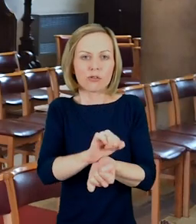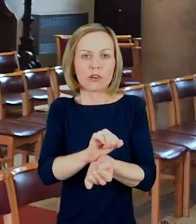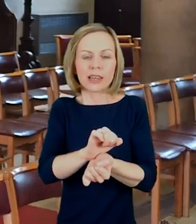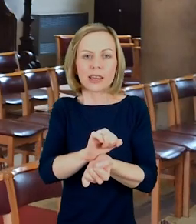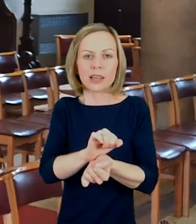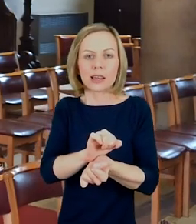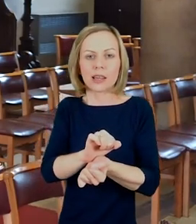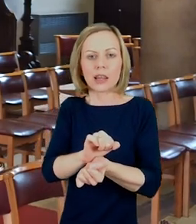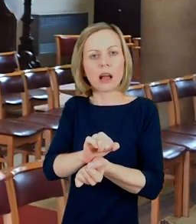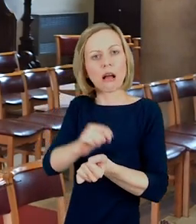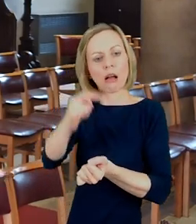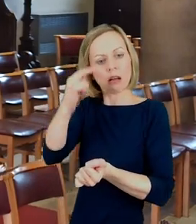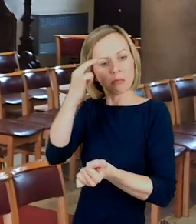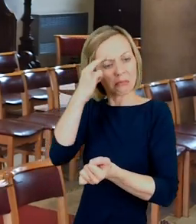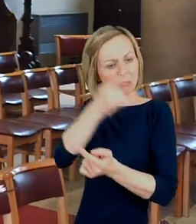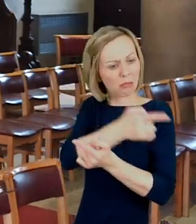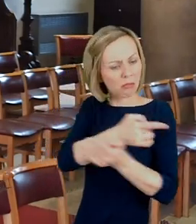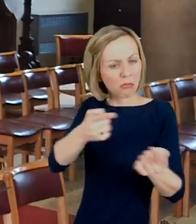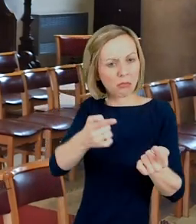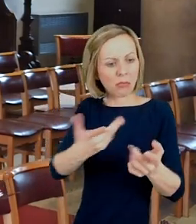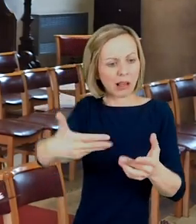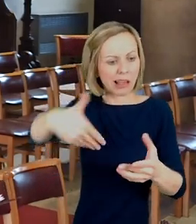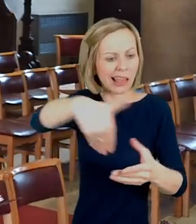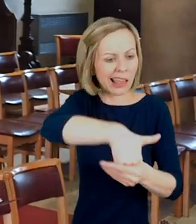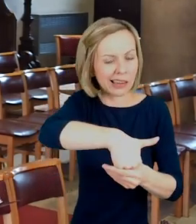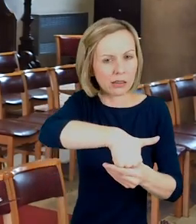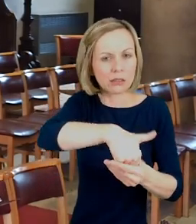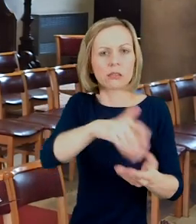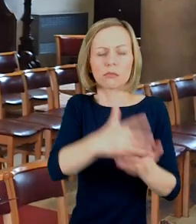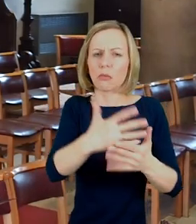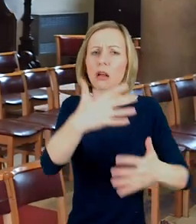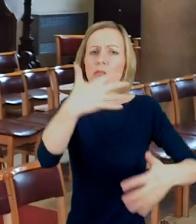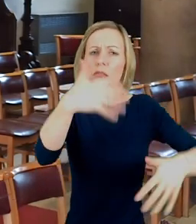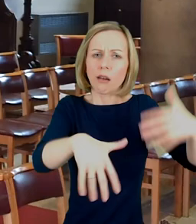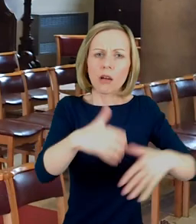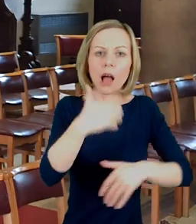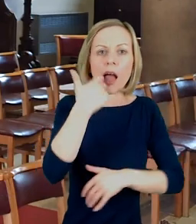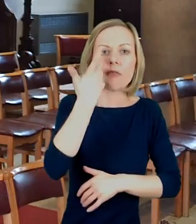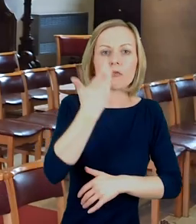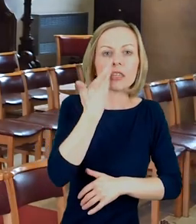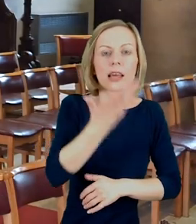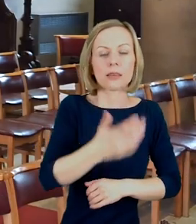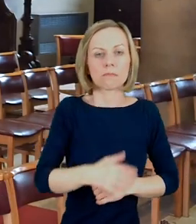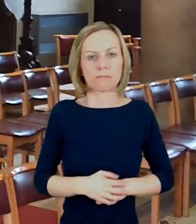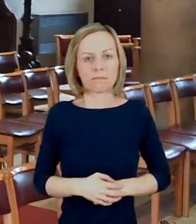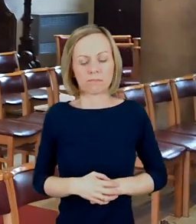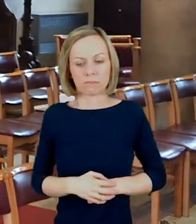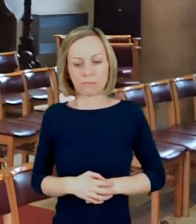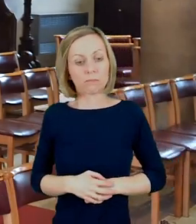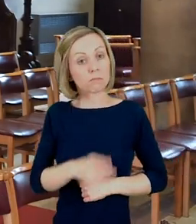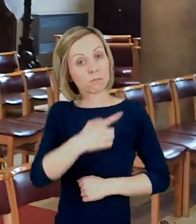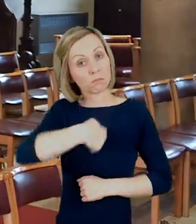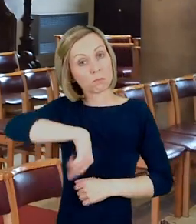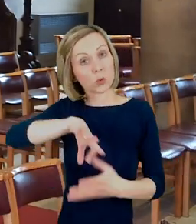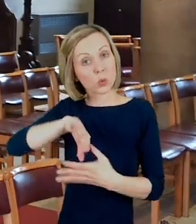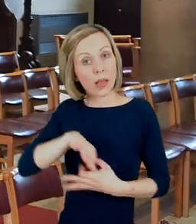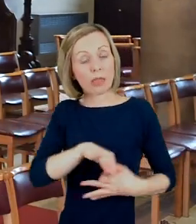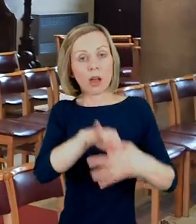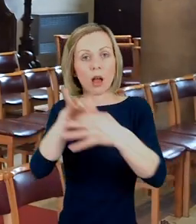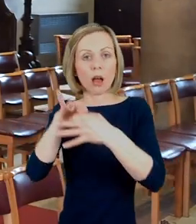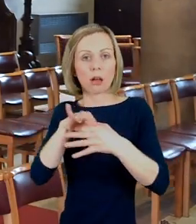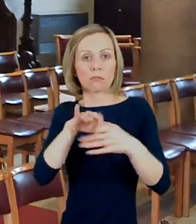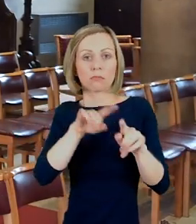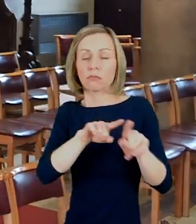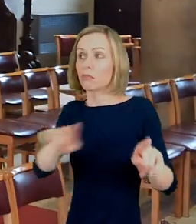suffering facing thousands of people every day. So as we join together, we want to